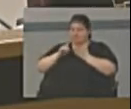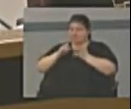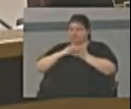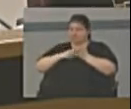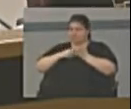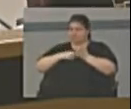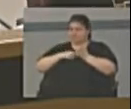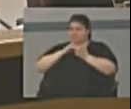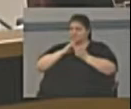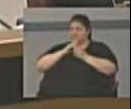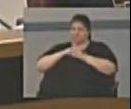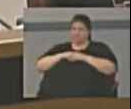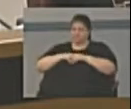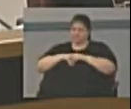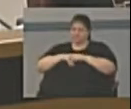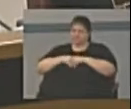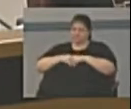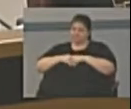to speak?